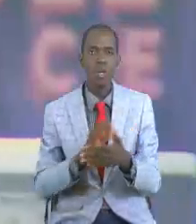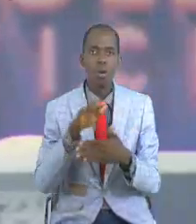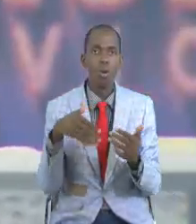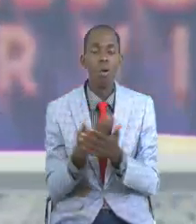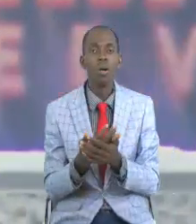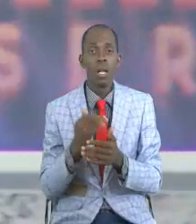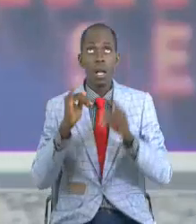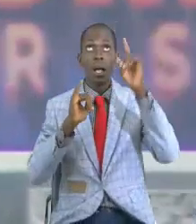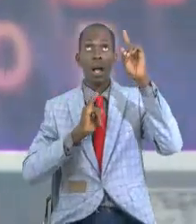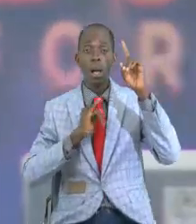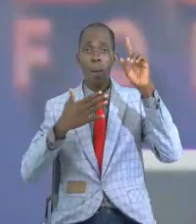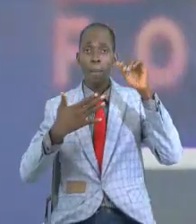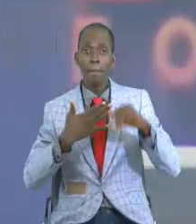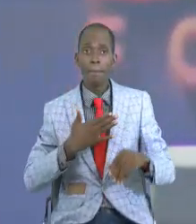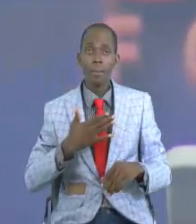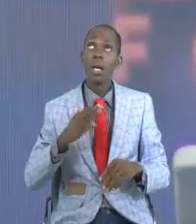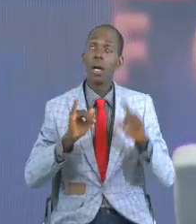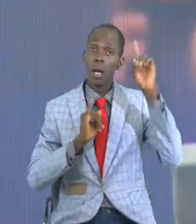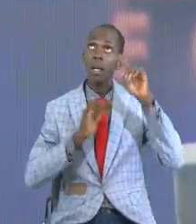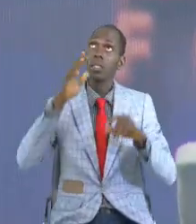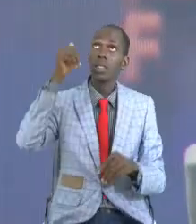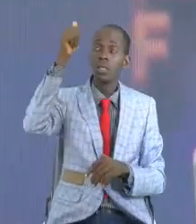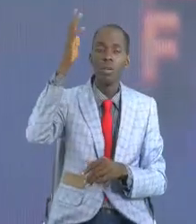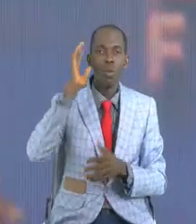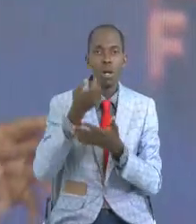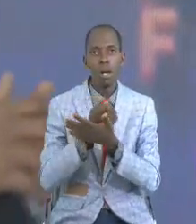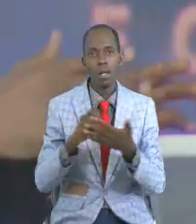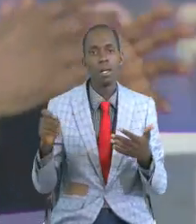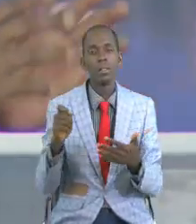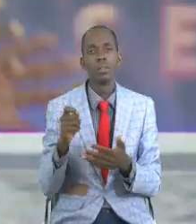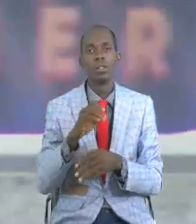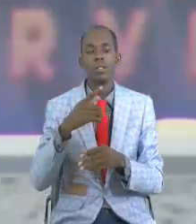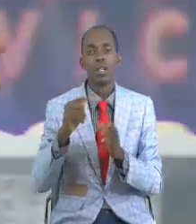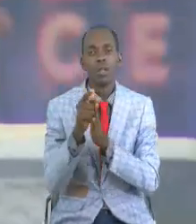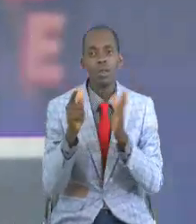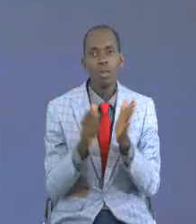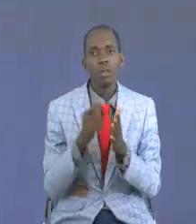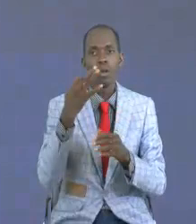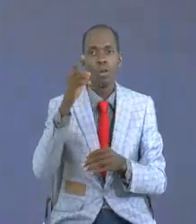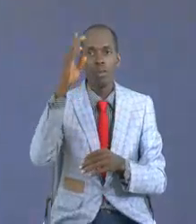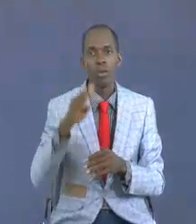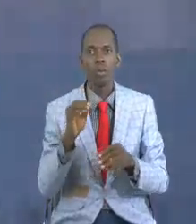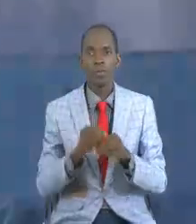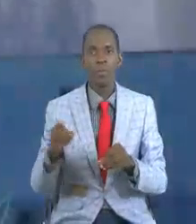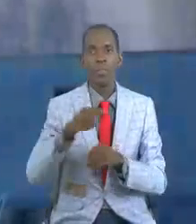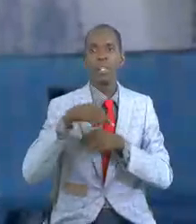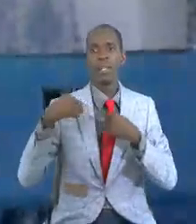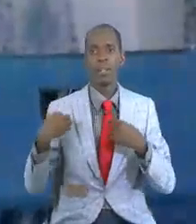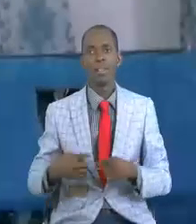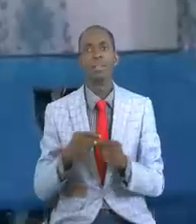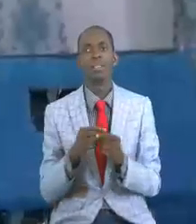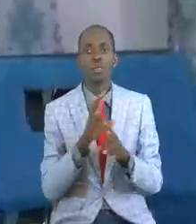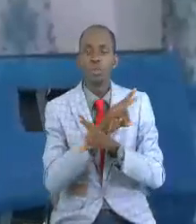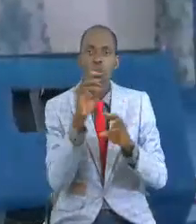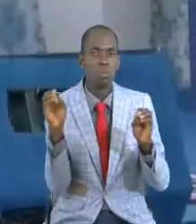myself will write them, the laws of God, in their hearts. No more